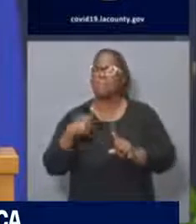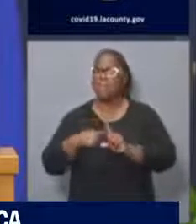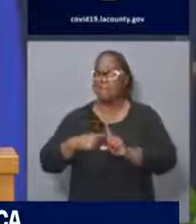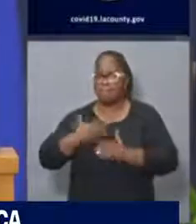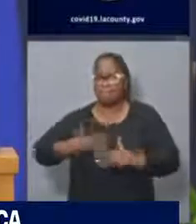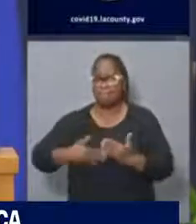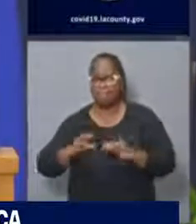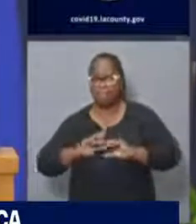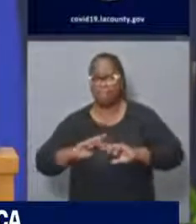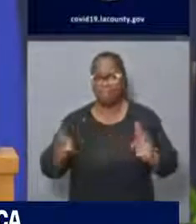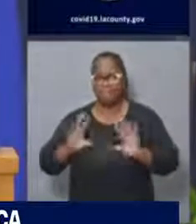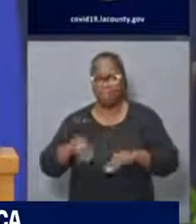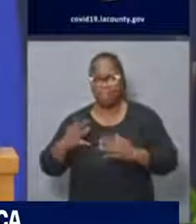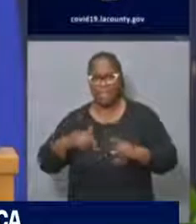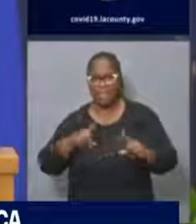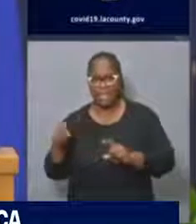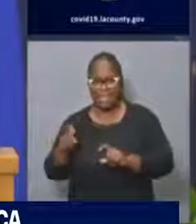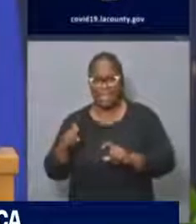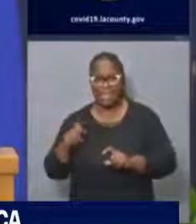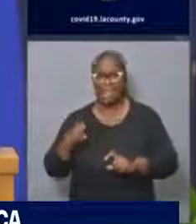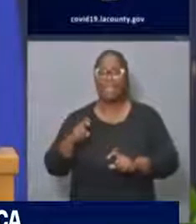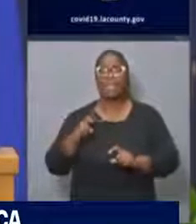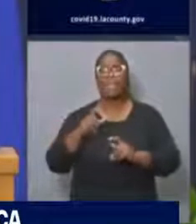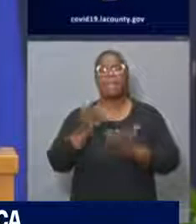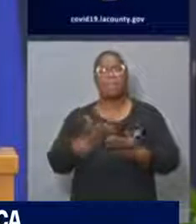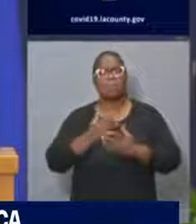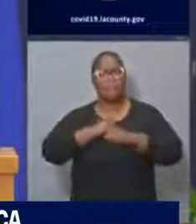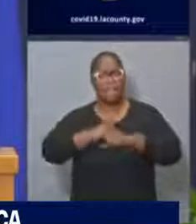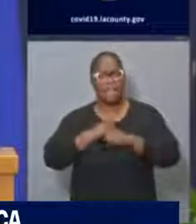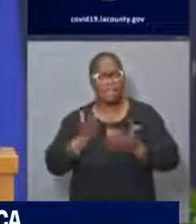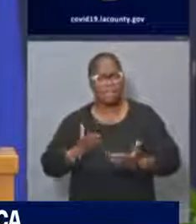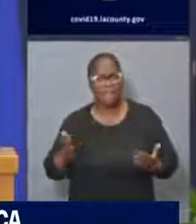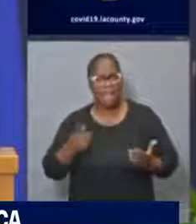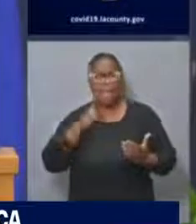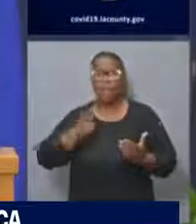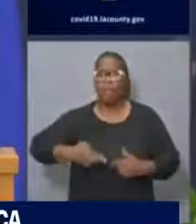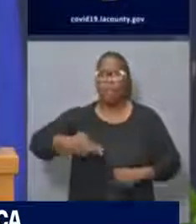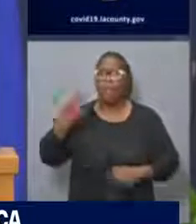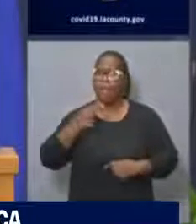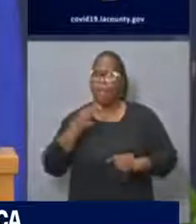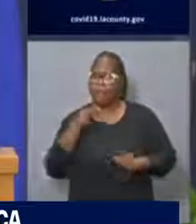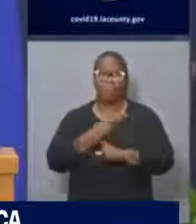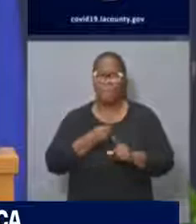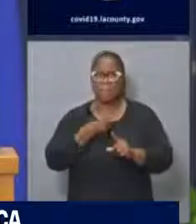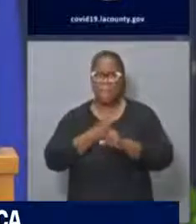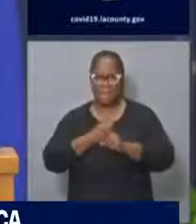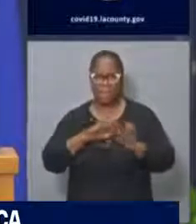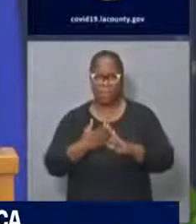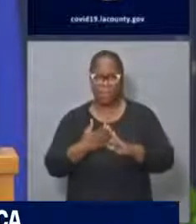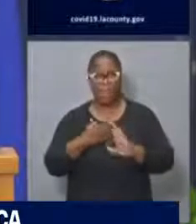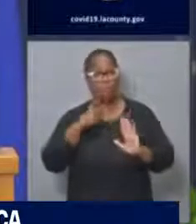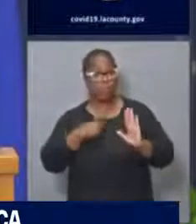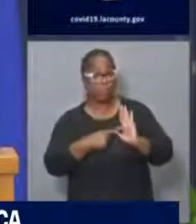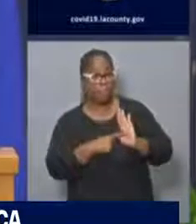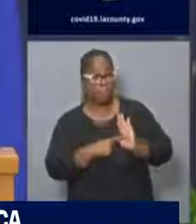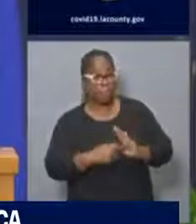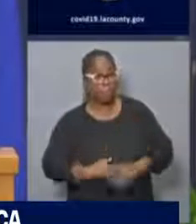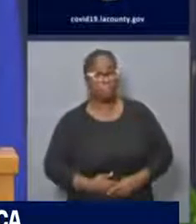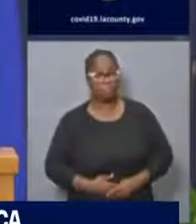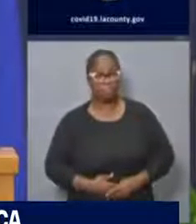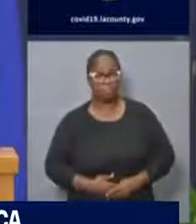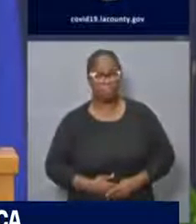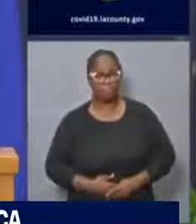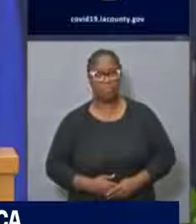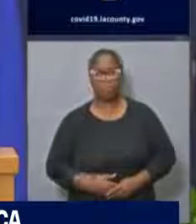support services and protective supply to highly impacted communities. For example, given